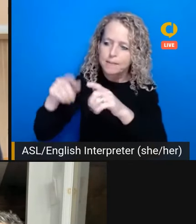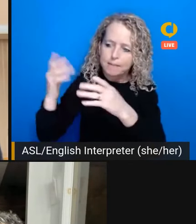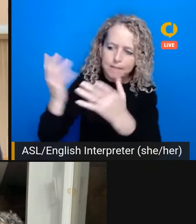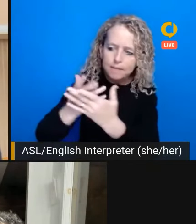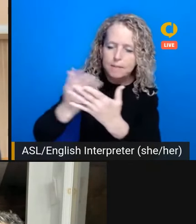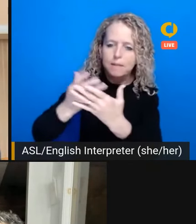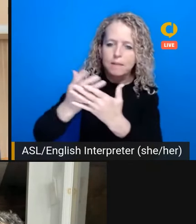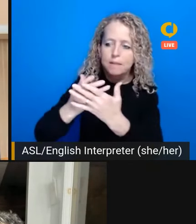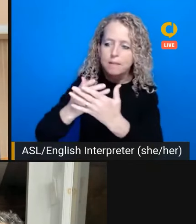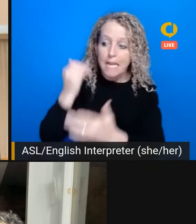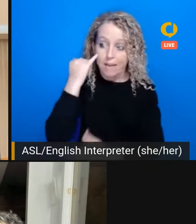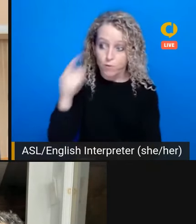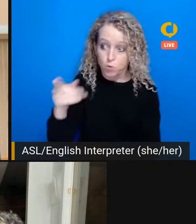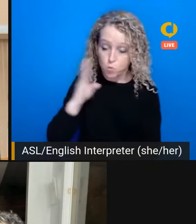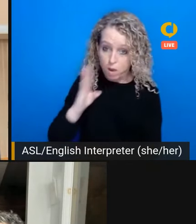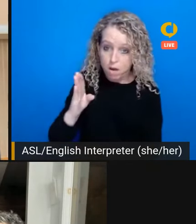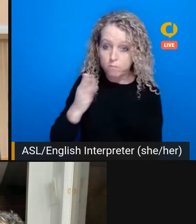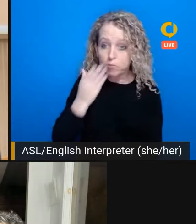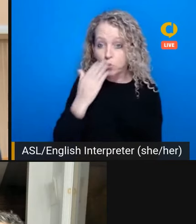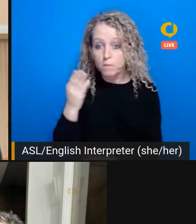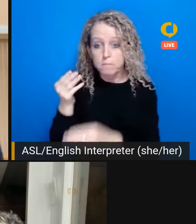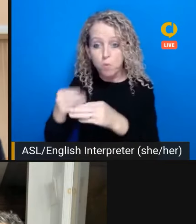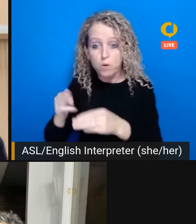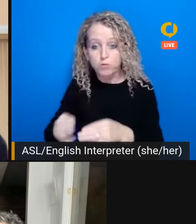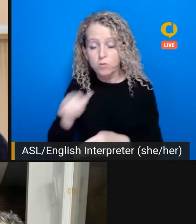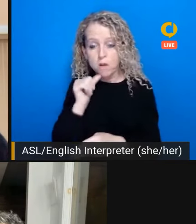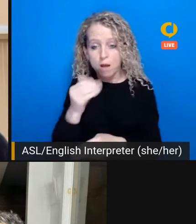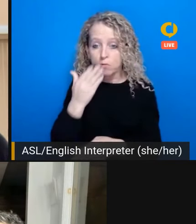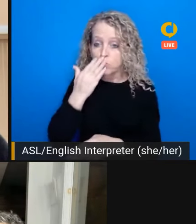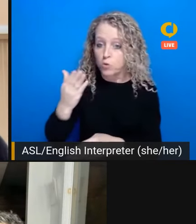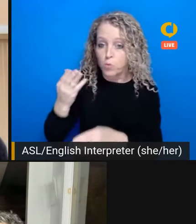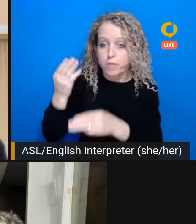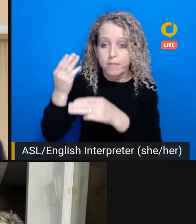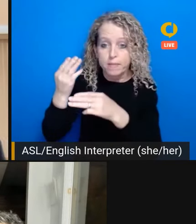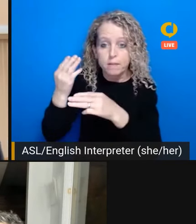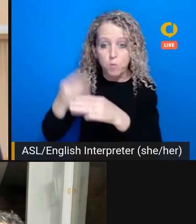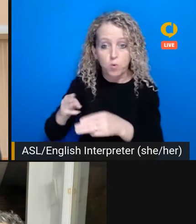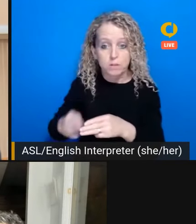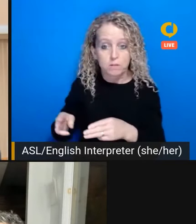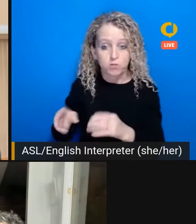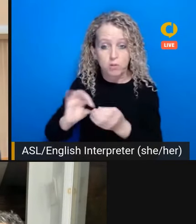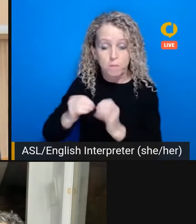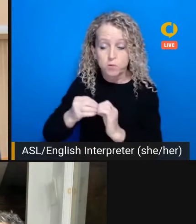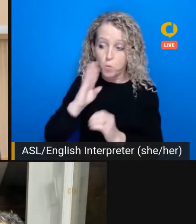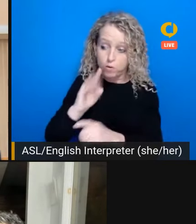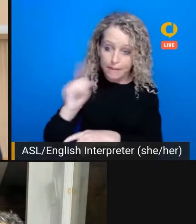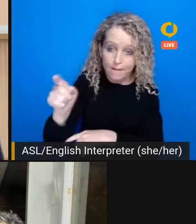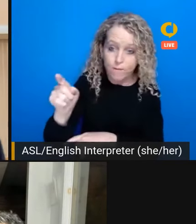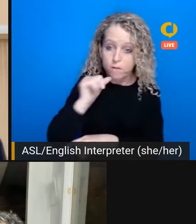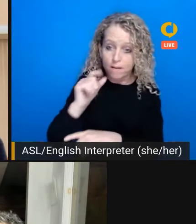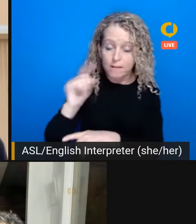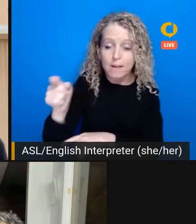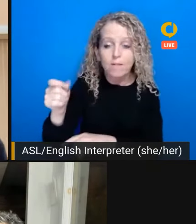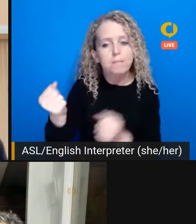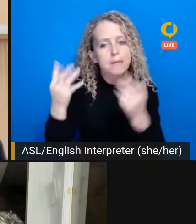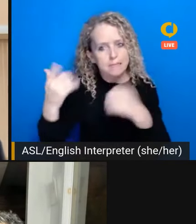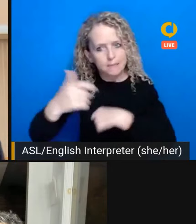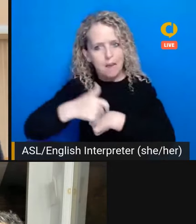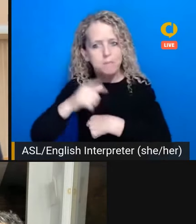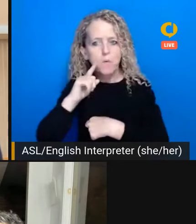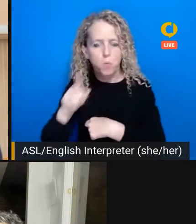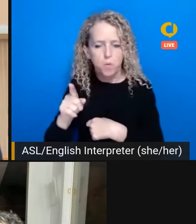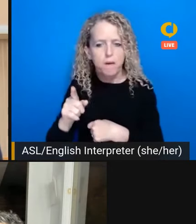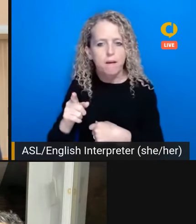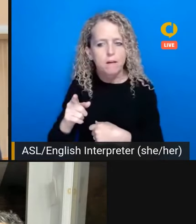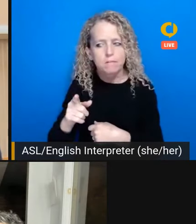on a mortgage. And those numbers, not every bank, not all the time, but often those numbers are discriminatory. But it's really hard to